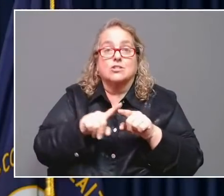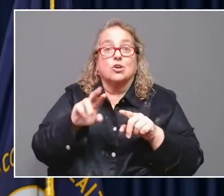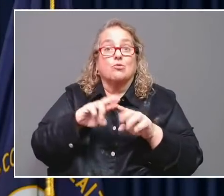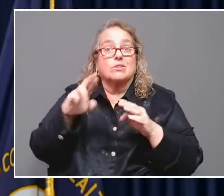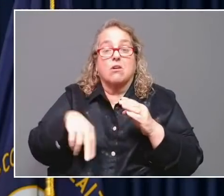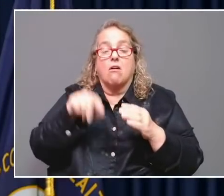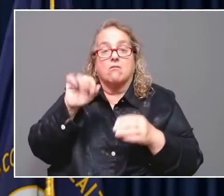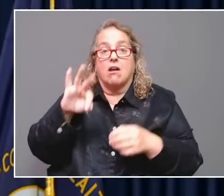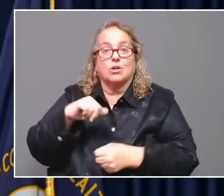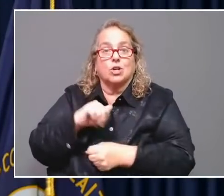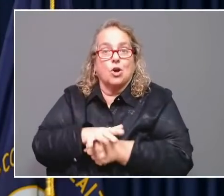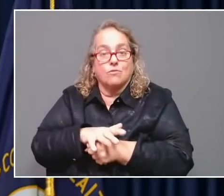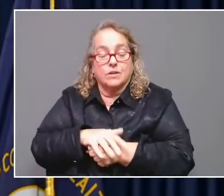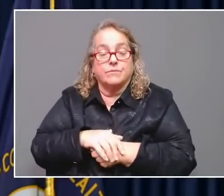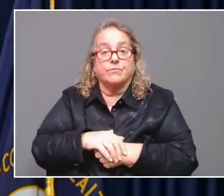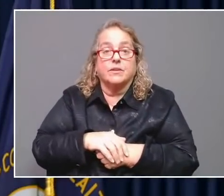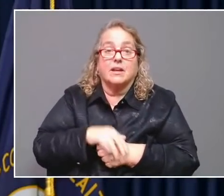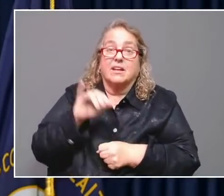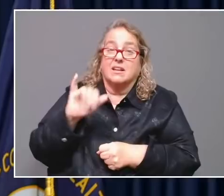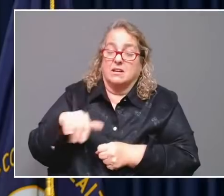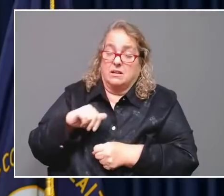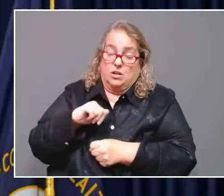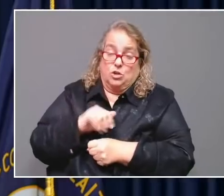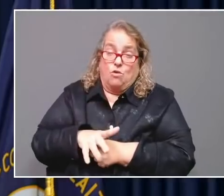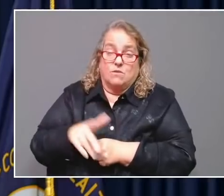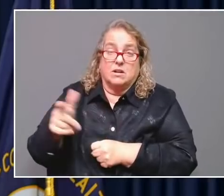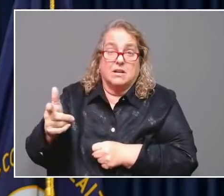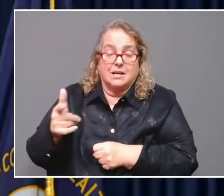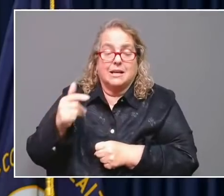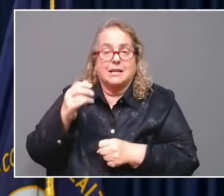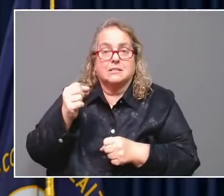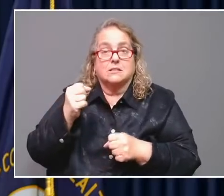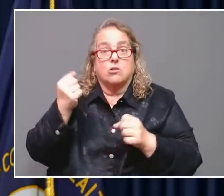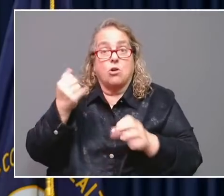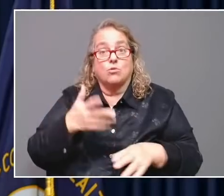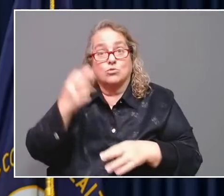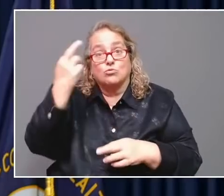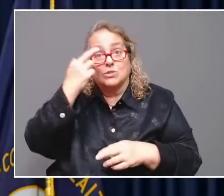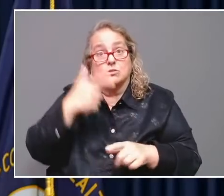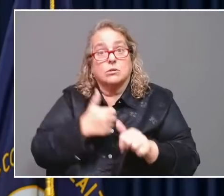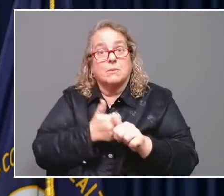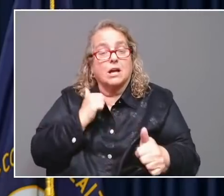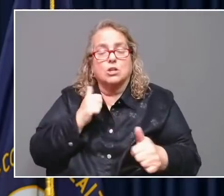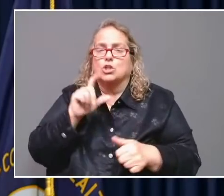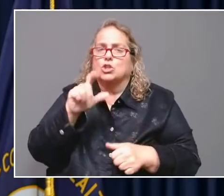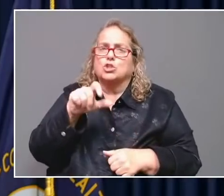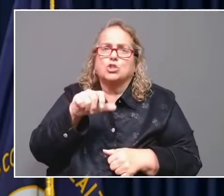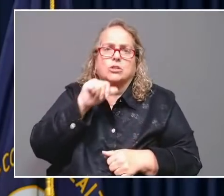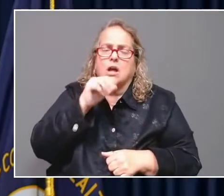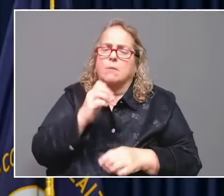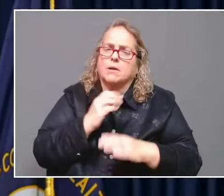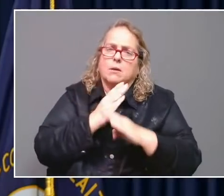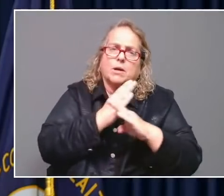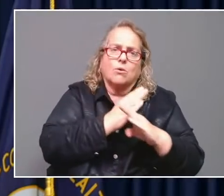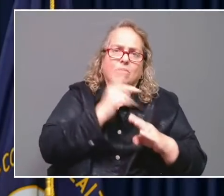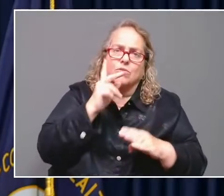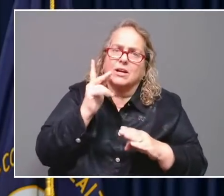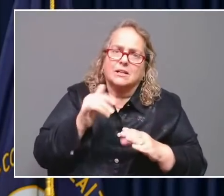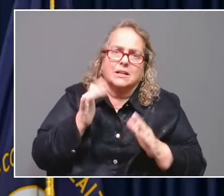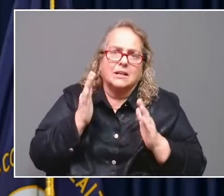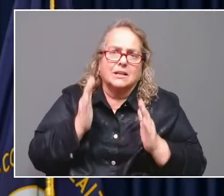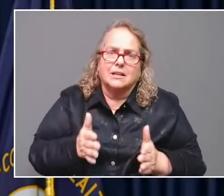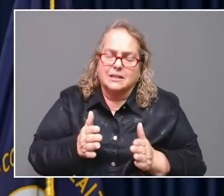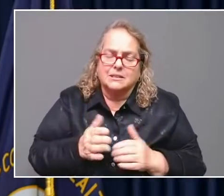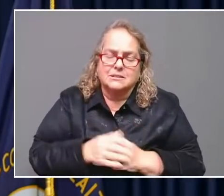The coronavirus, as a reason for falling behind on bills, shouldn't throw up a barrier for Kentuckians. You know, this hit